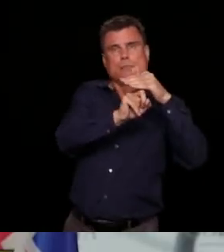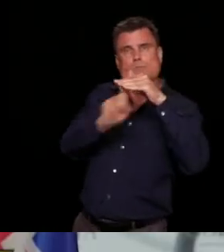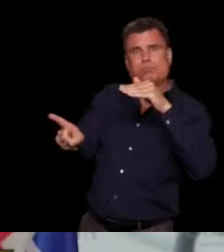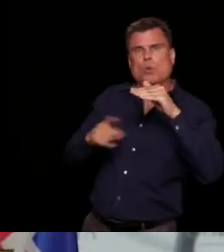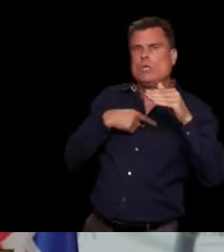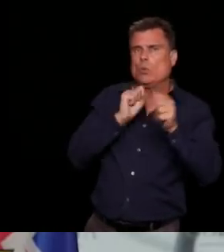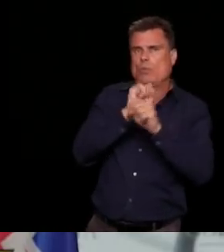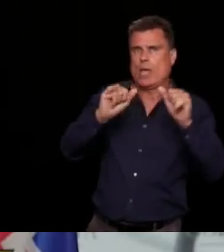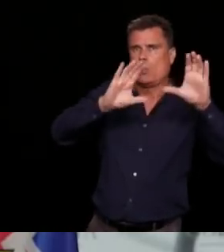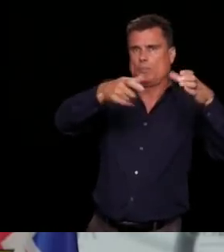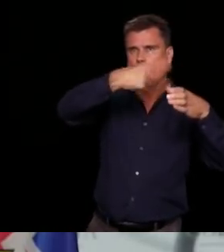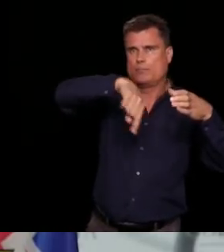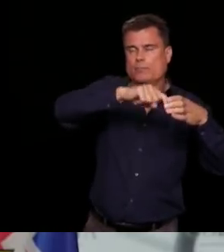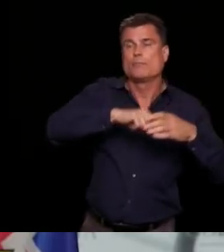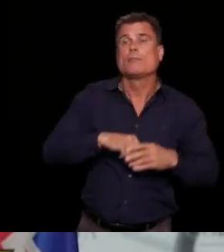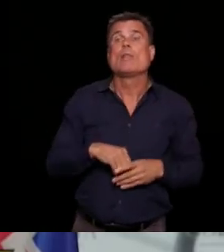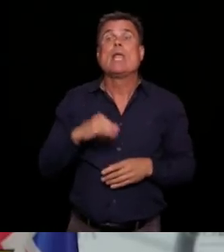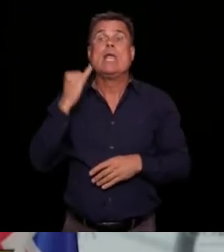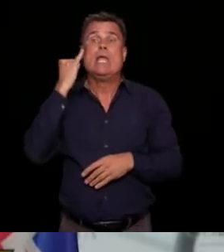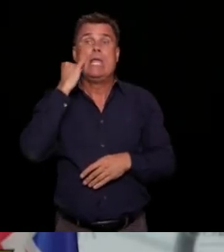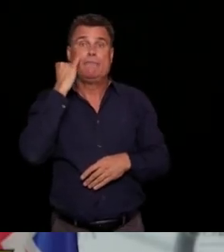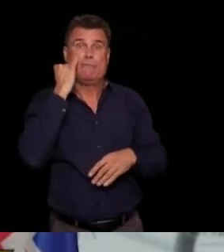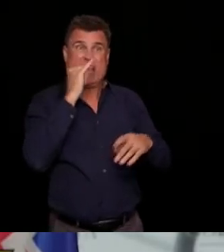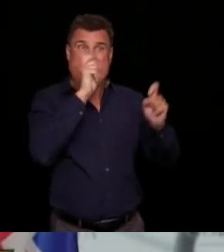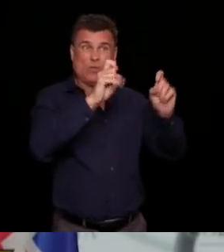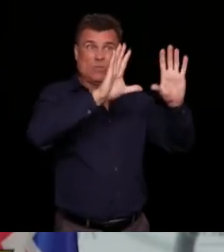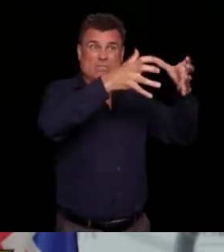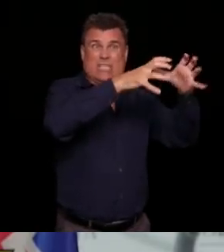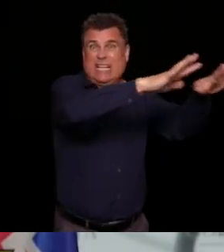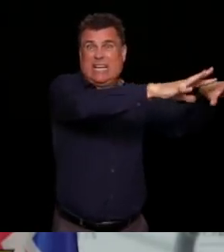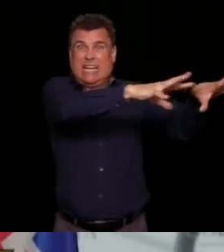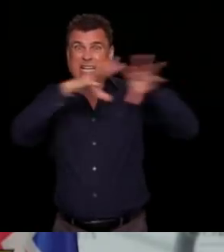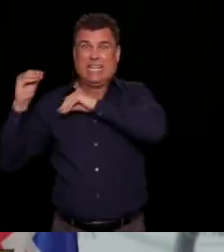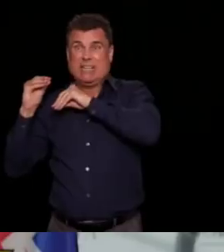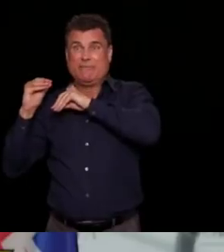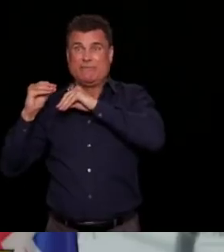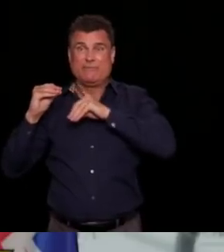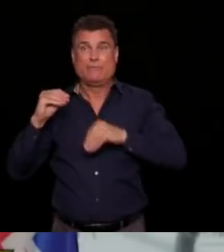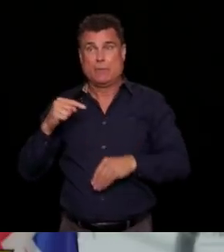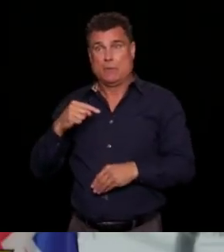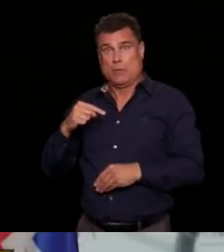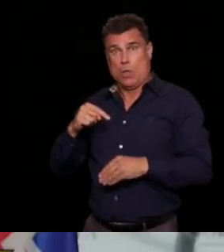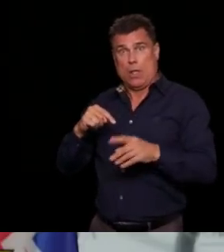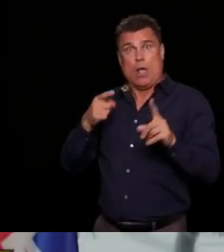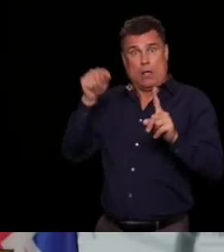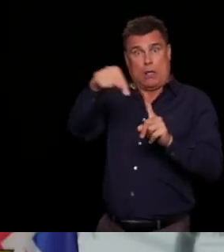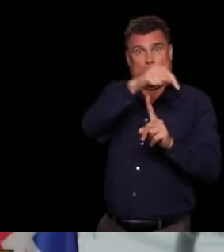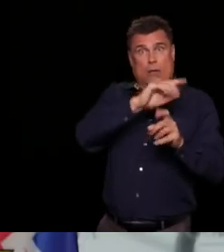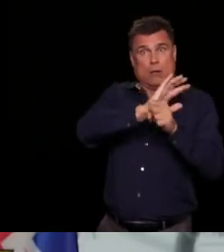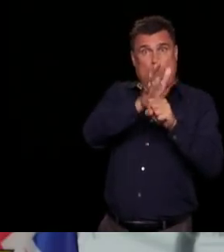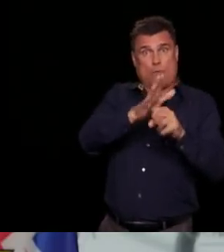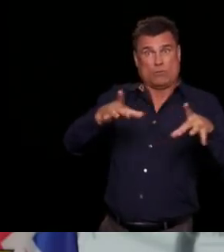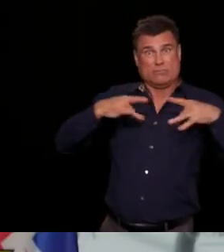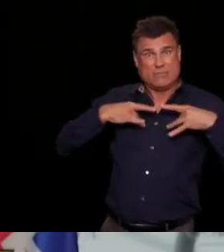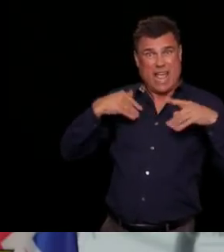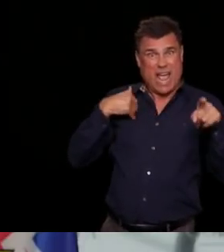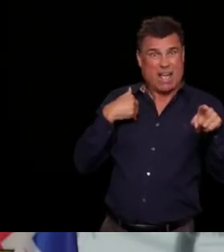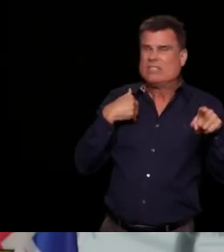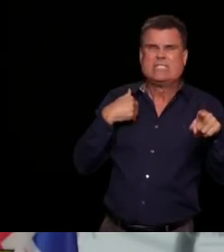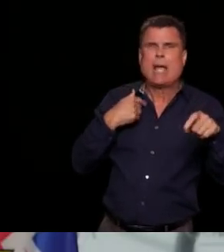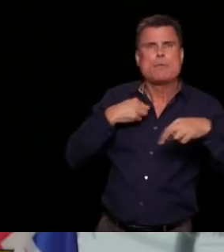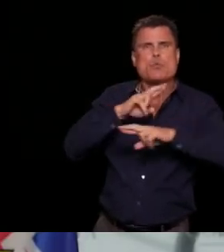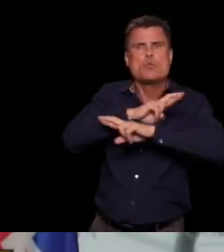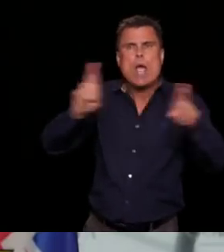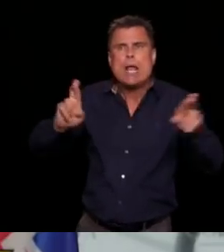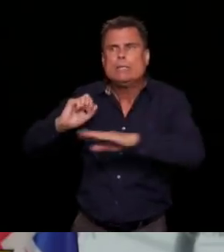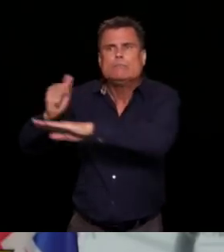account the potential for COVID-19 transmission. So to make sure that those activities include the prevention measures that we